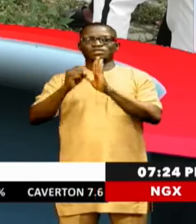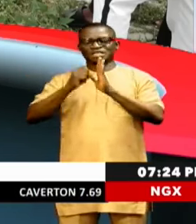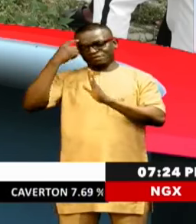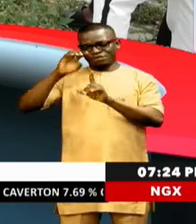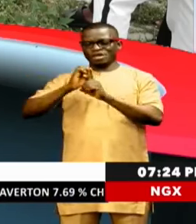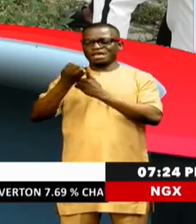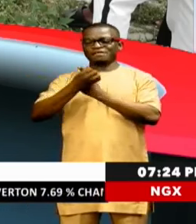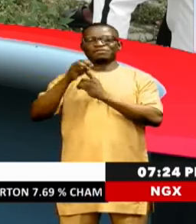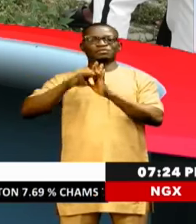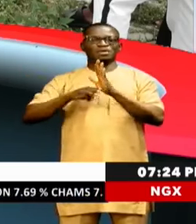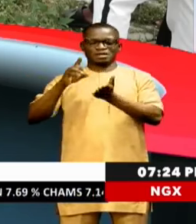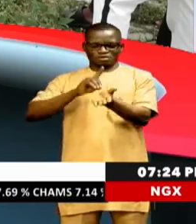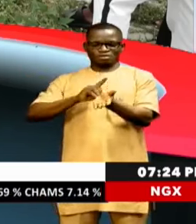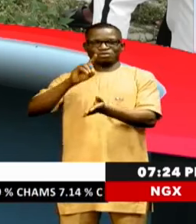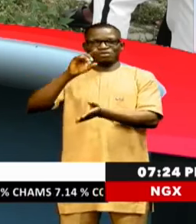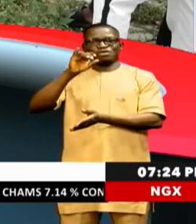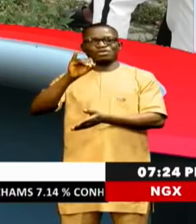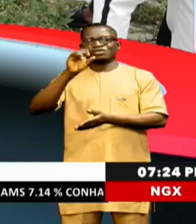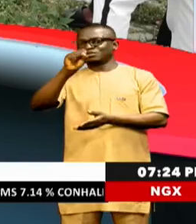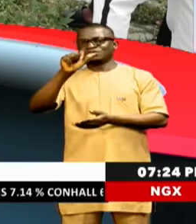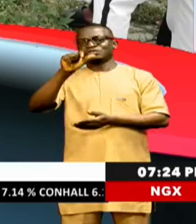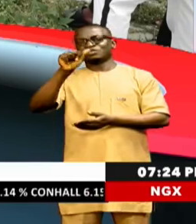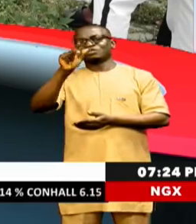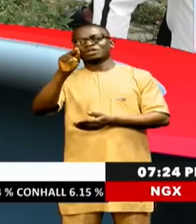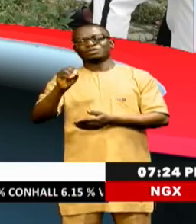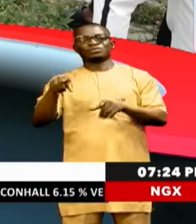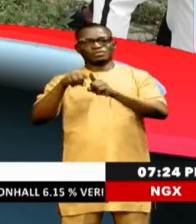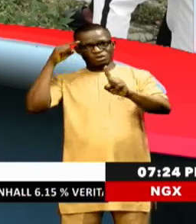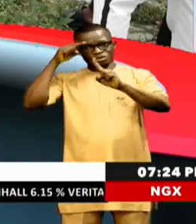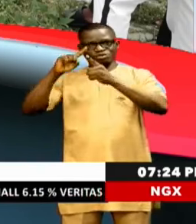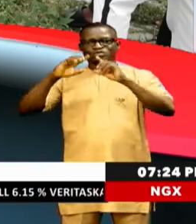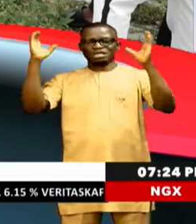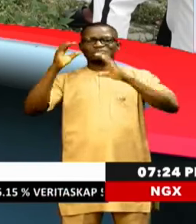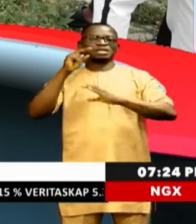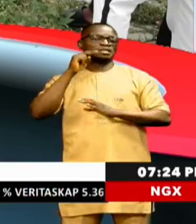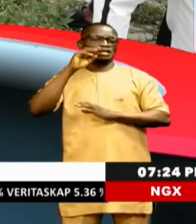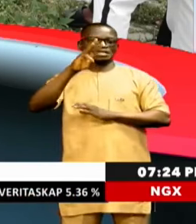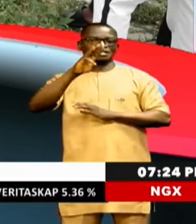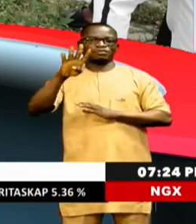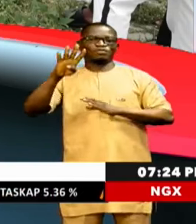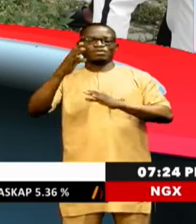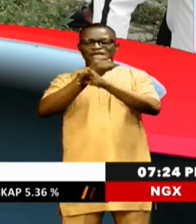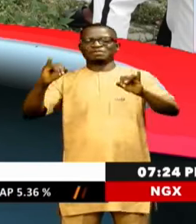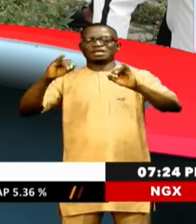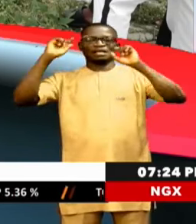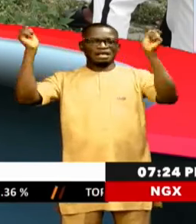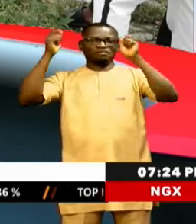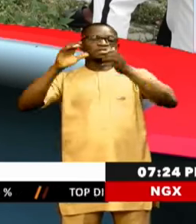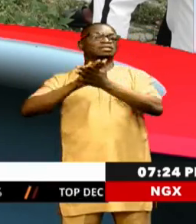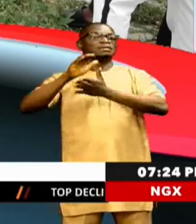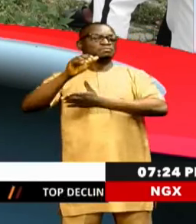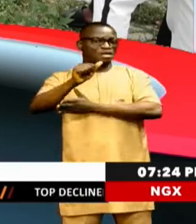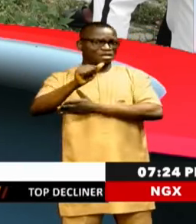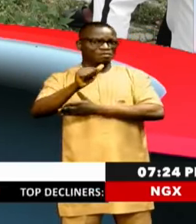Dr. Isiaq Salako, at the Go Green Initiative to mark Nigeria's 64th independence anniversary, believes